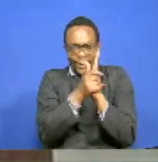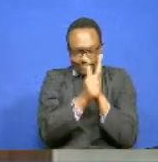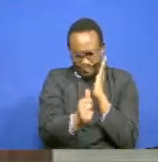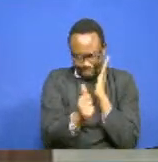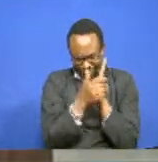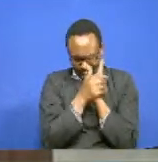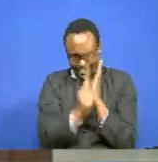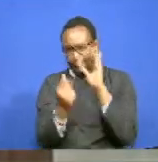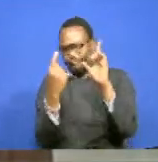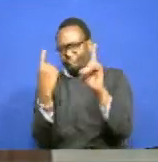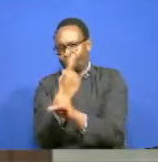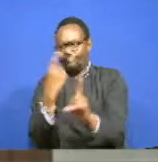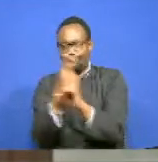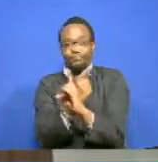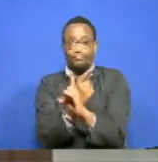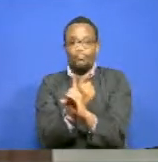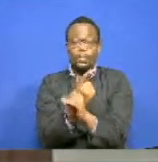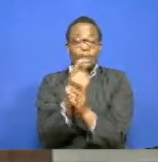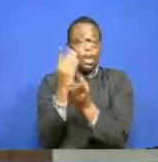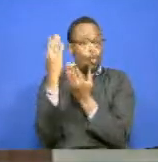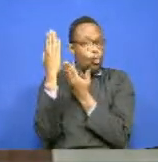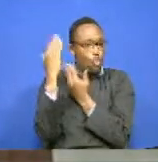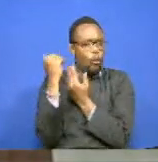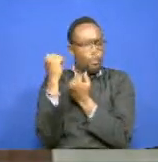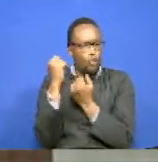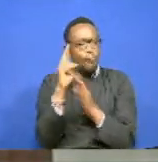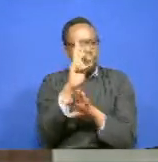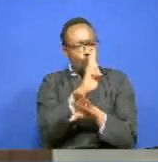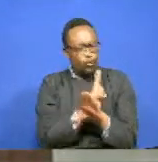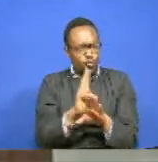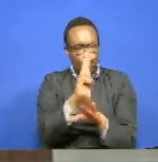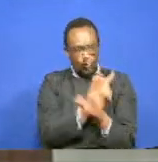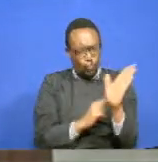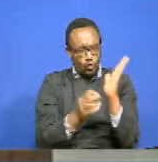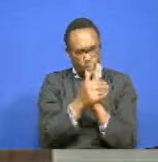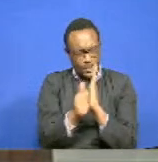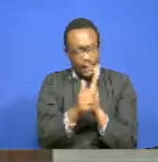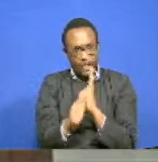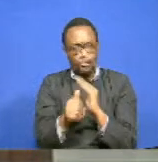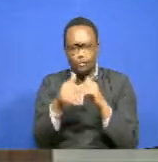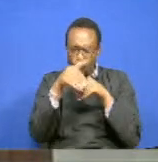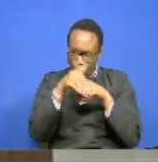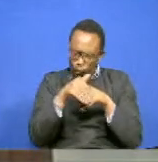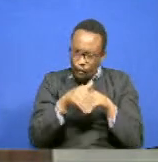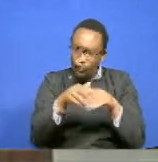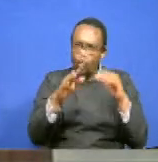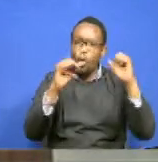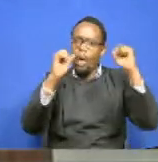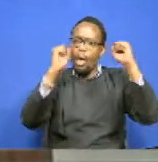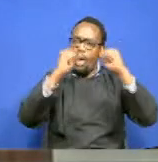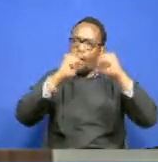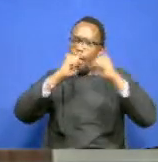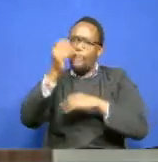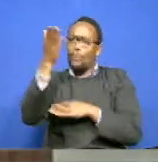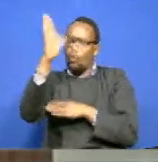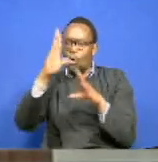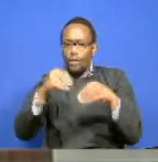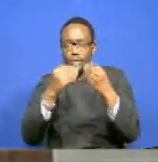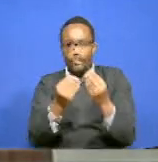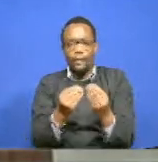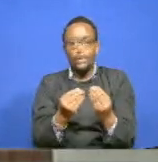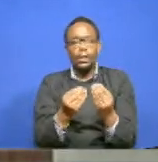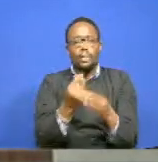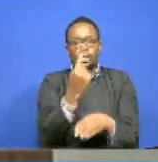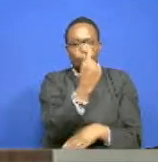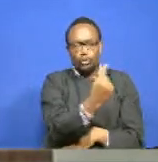himself, expect those talents to be used according to the measure and abilities he has given to those he has